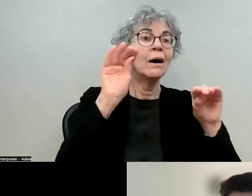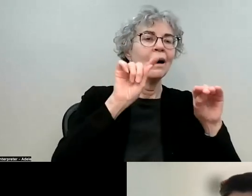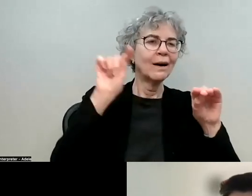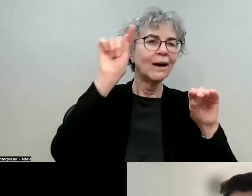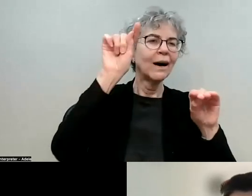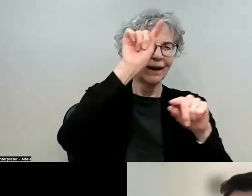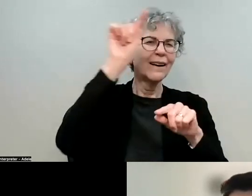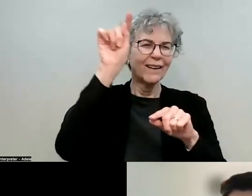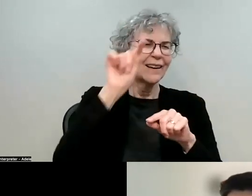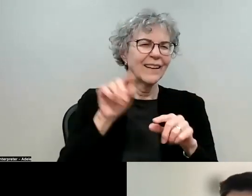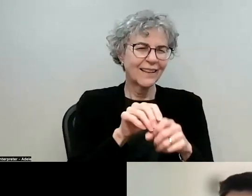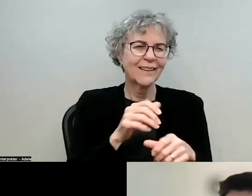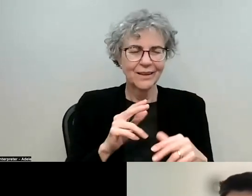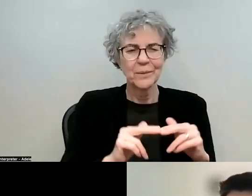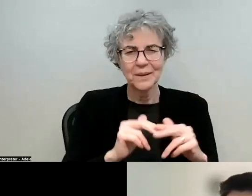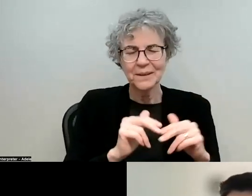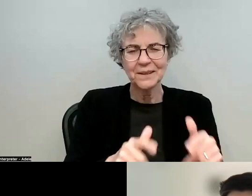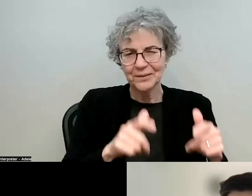Okay, thank you.